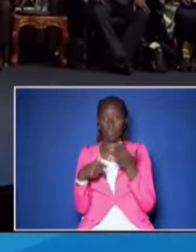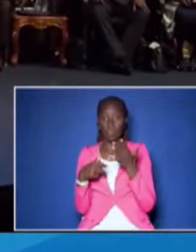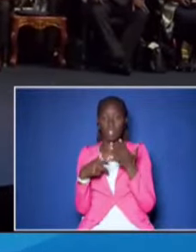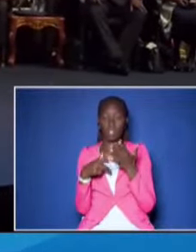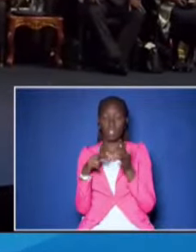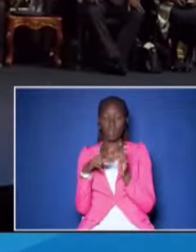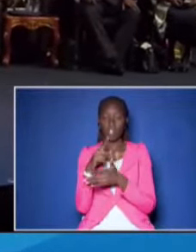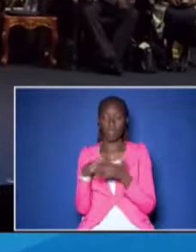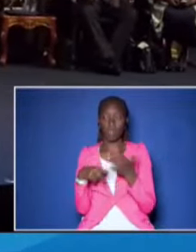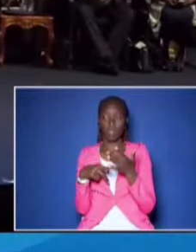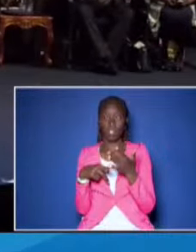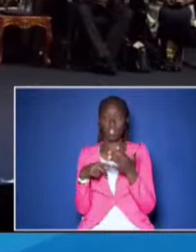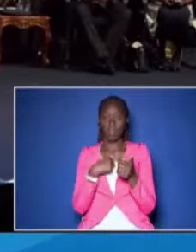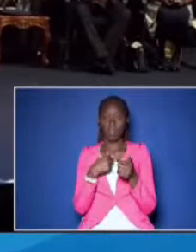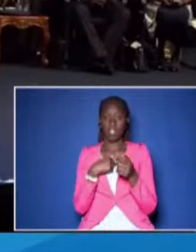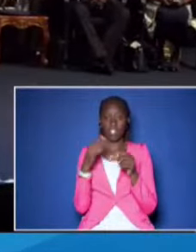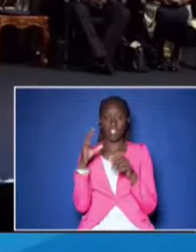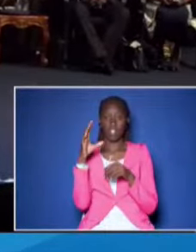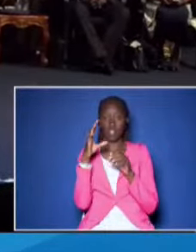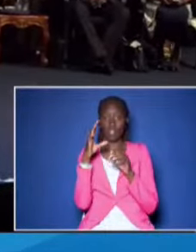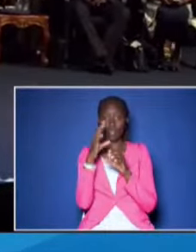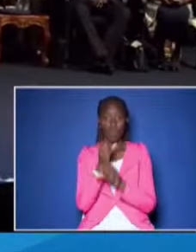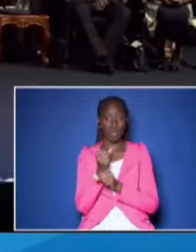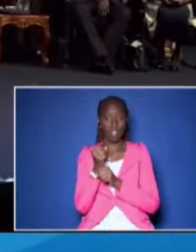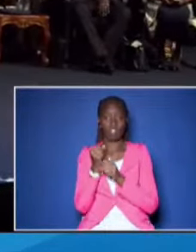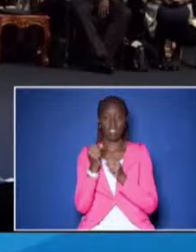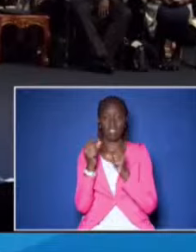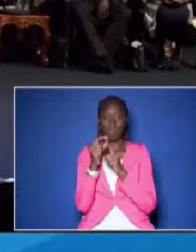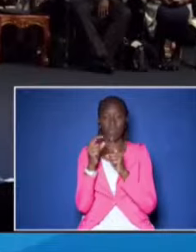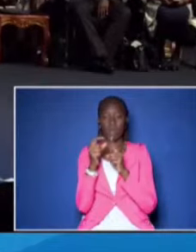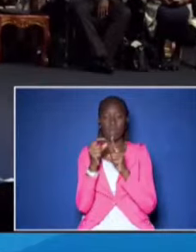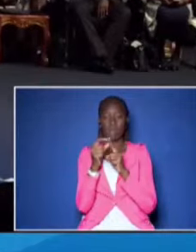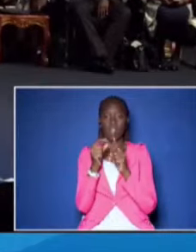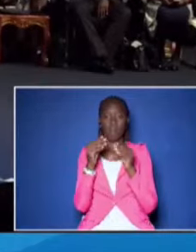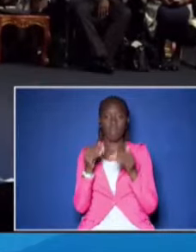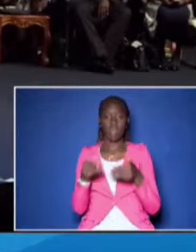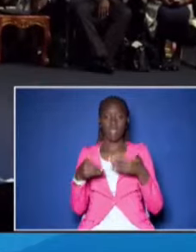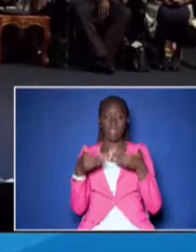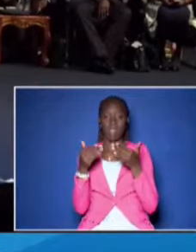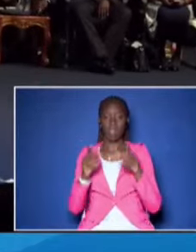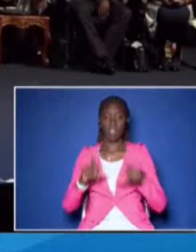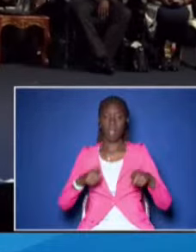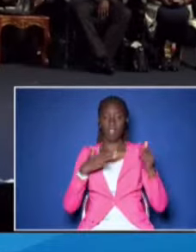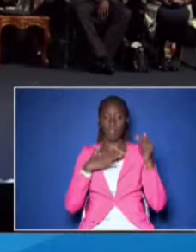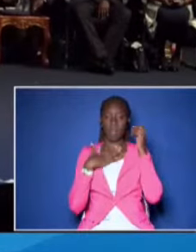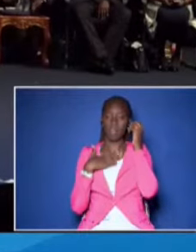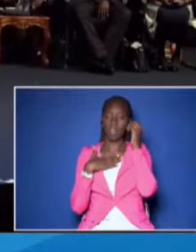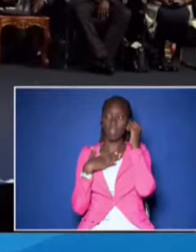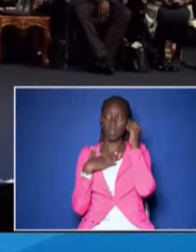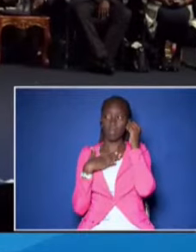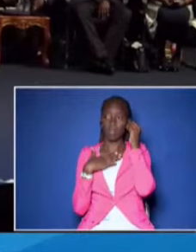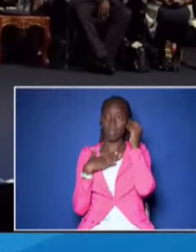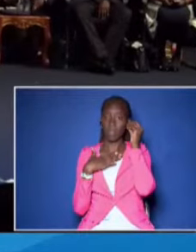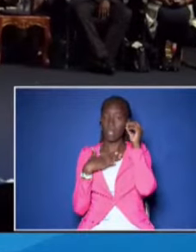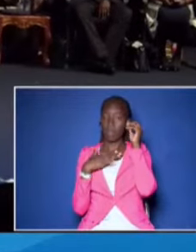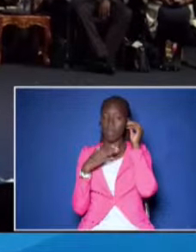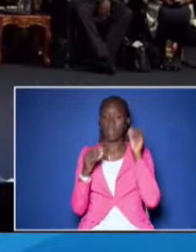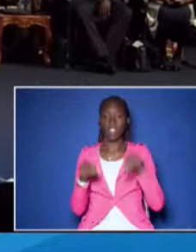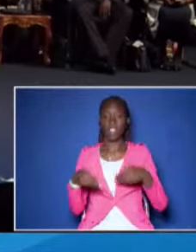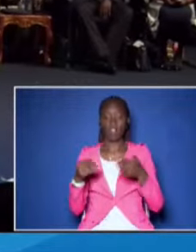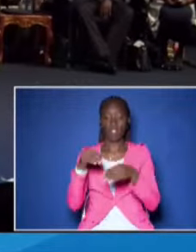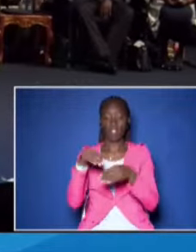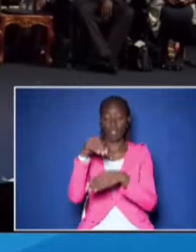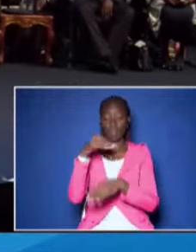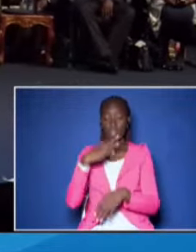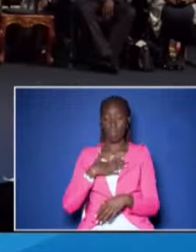means I Trust You Lord I give you my life I give you my soul